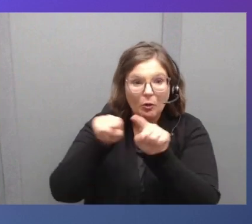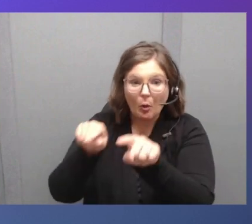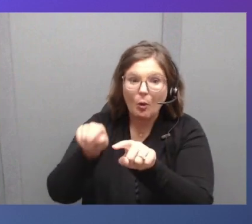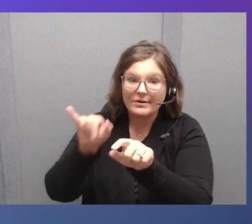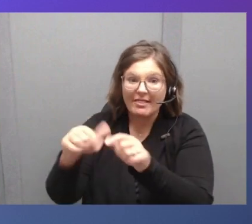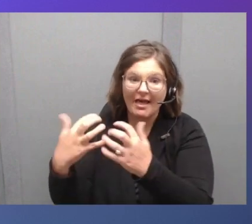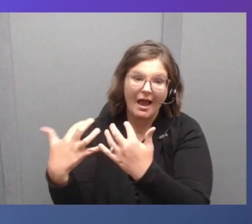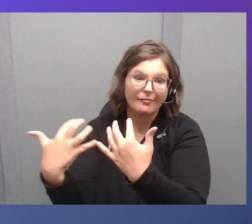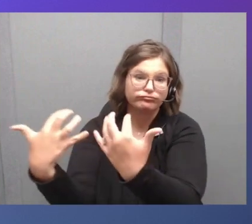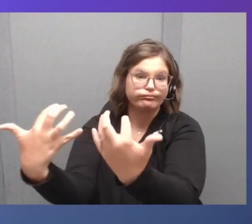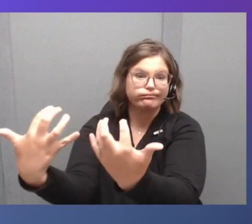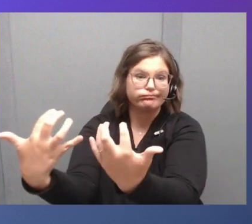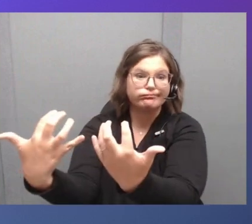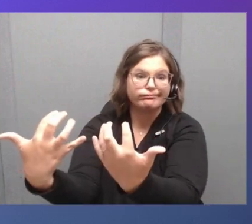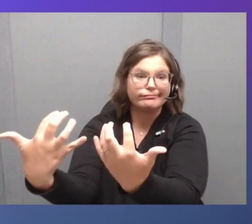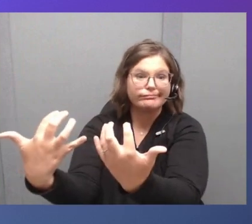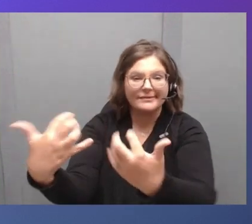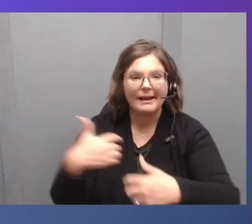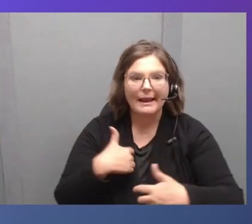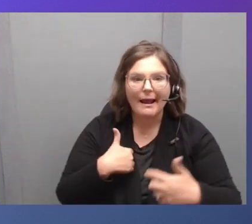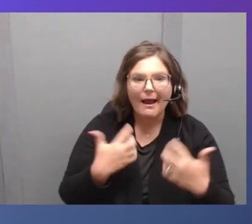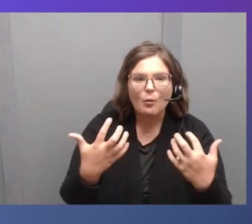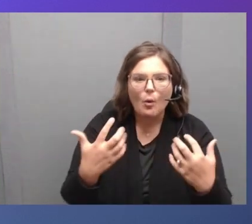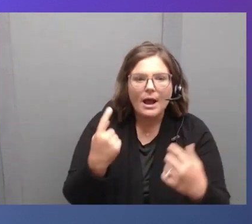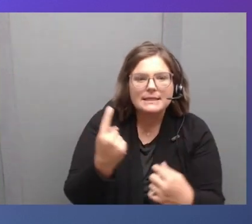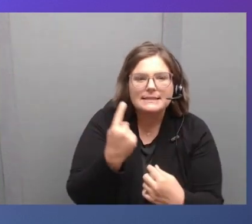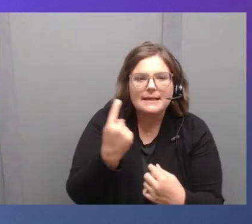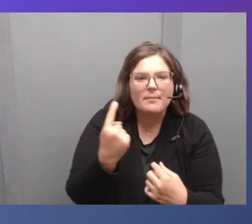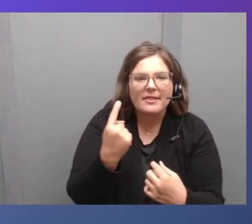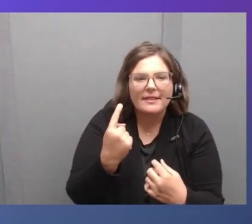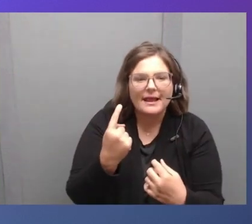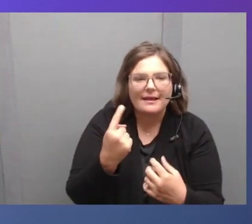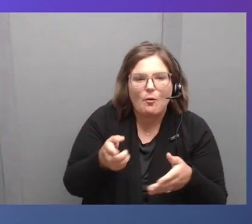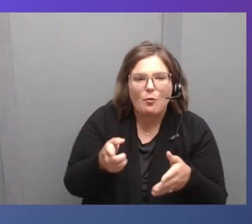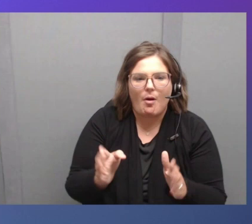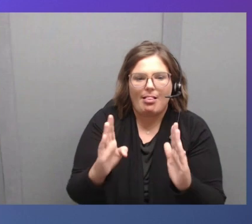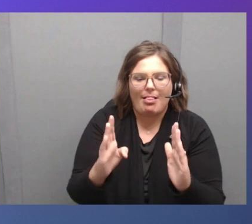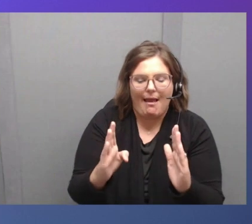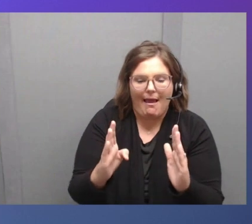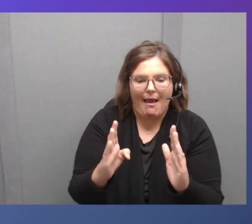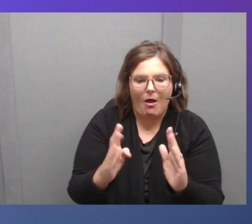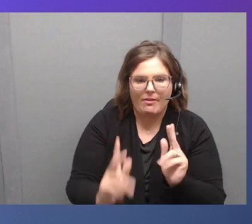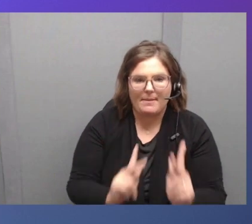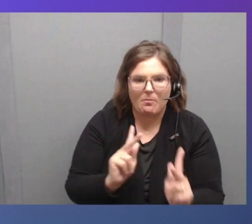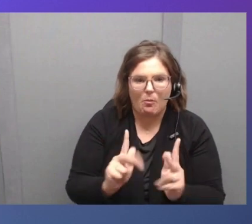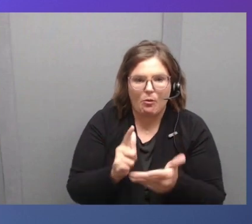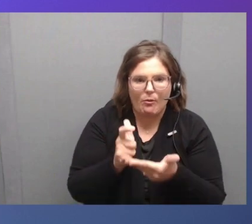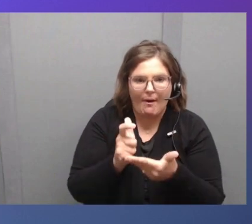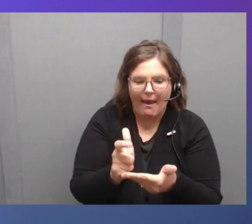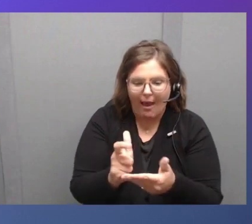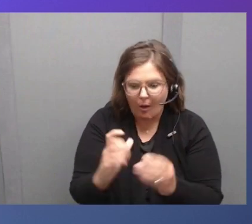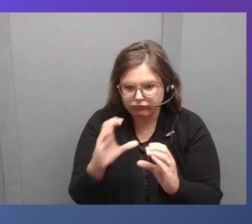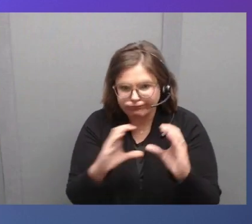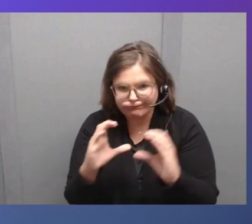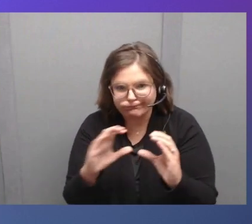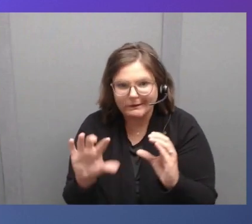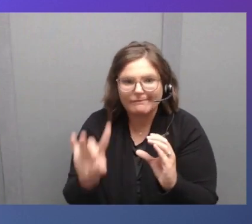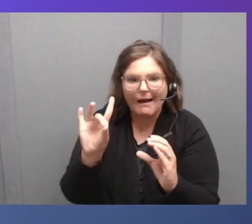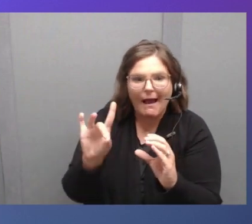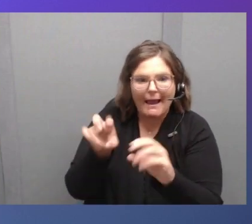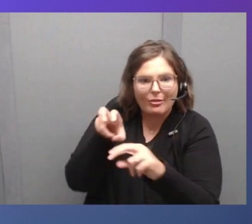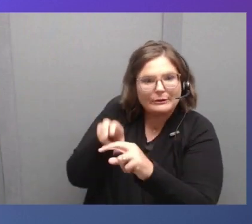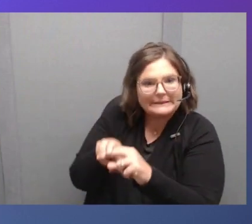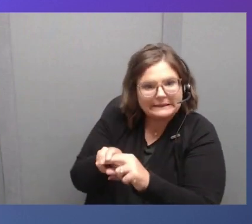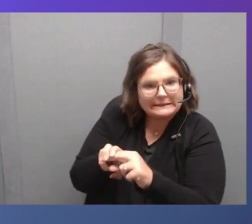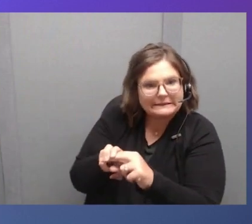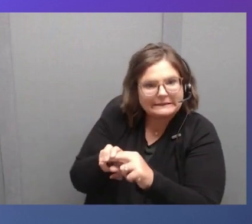we want something to help the audience find their seats. Maybe some sort of photorealistic support or